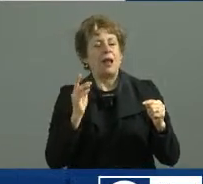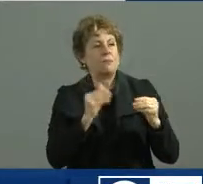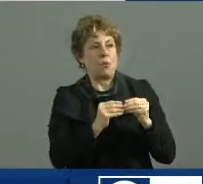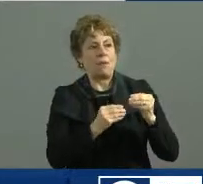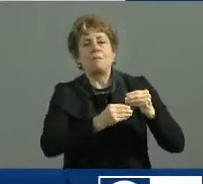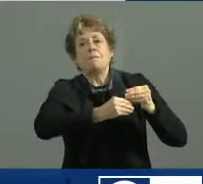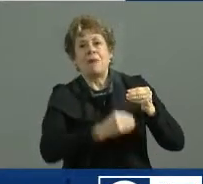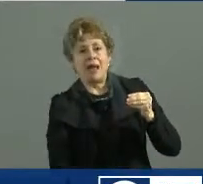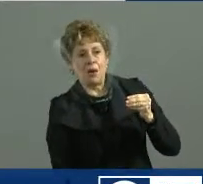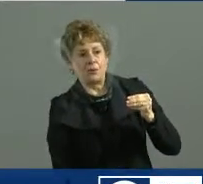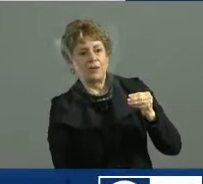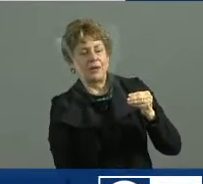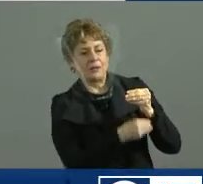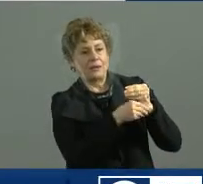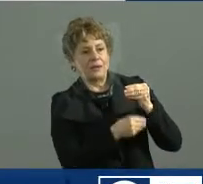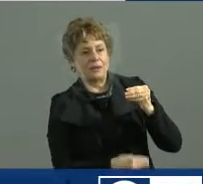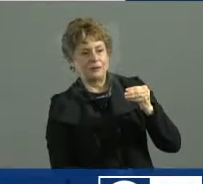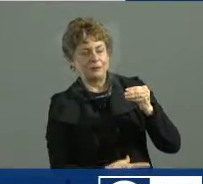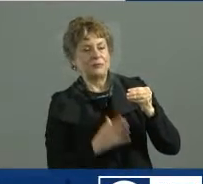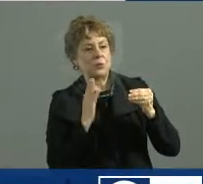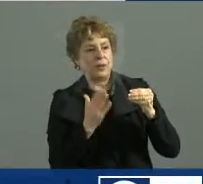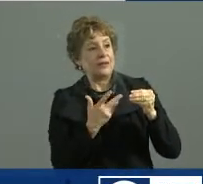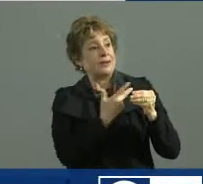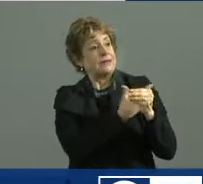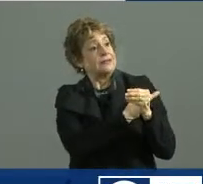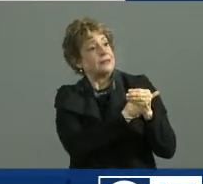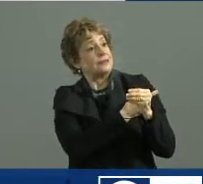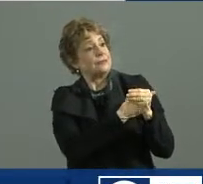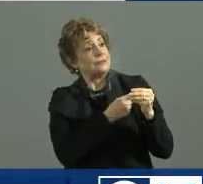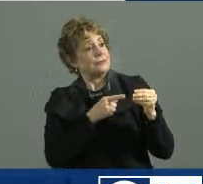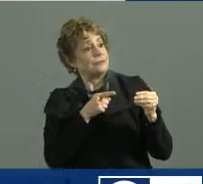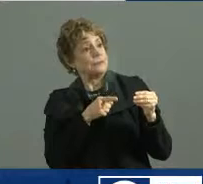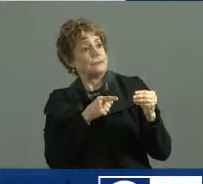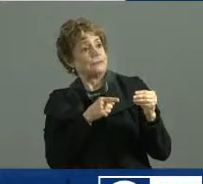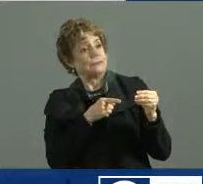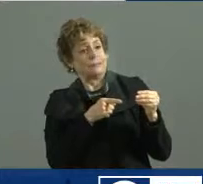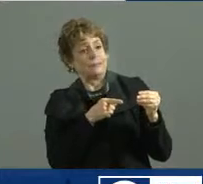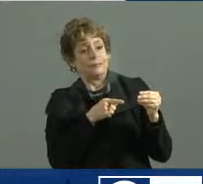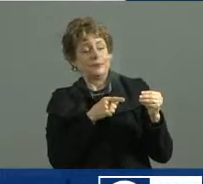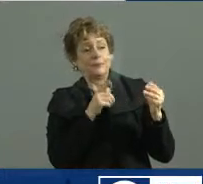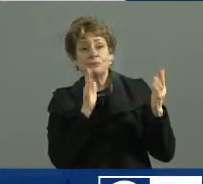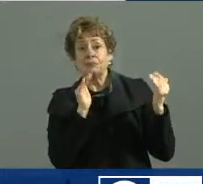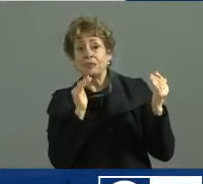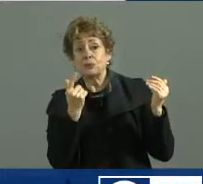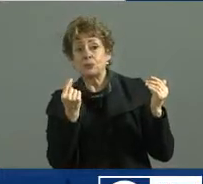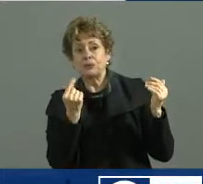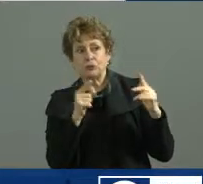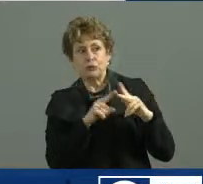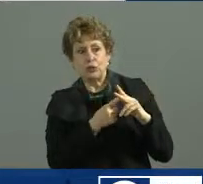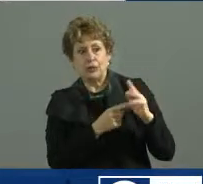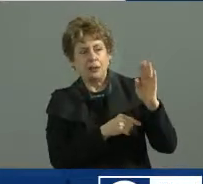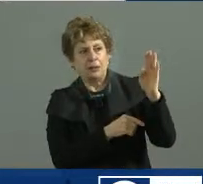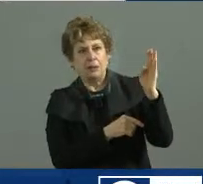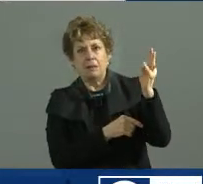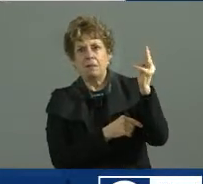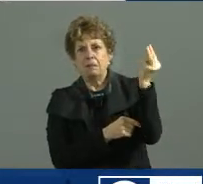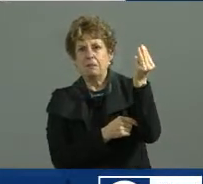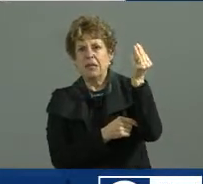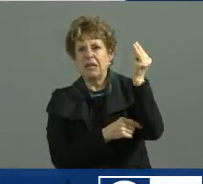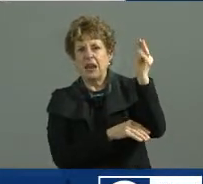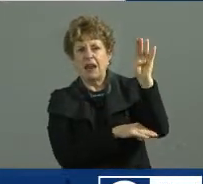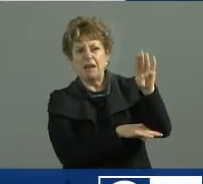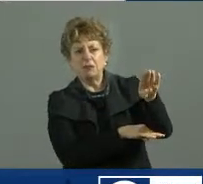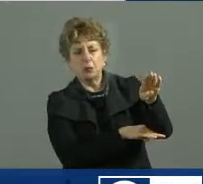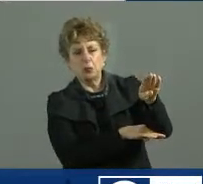site gets ready to open. We are anticipating starting Monday afternoon with a soft launch